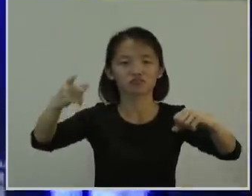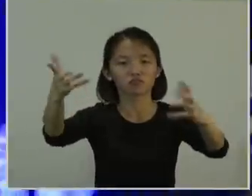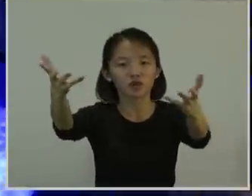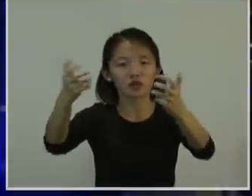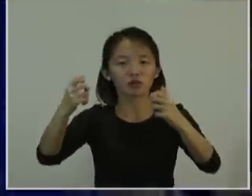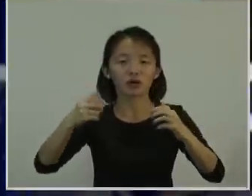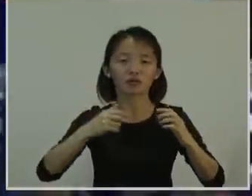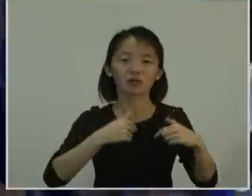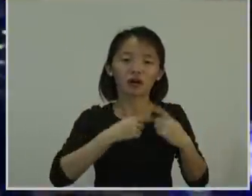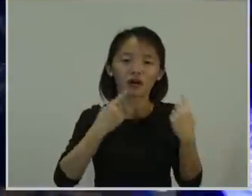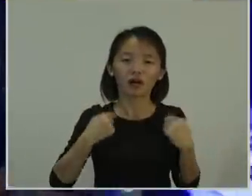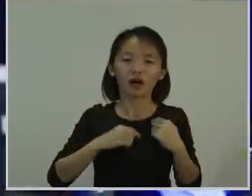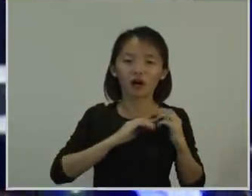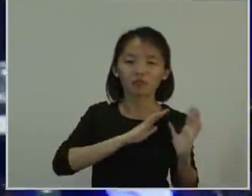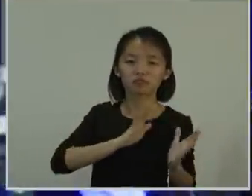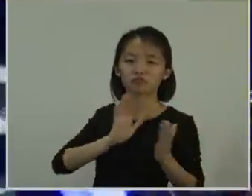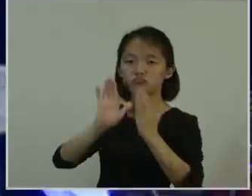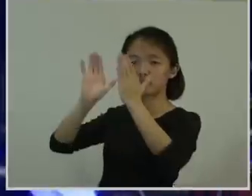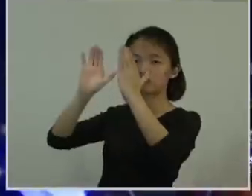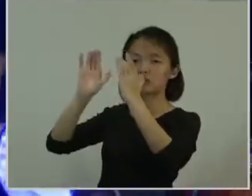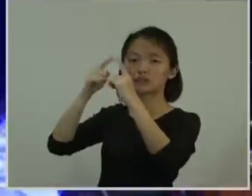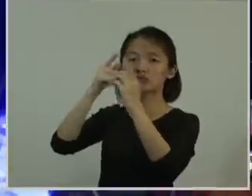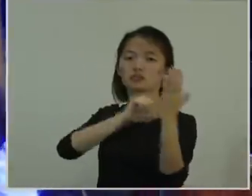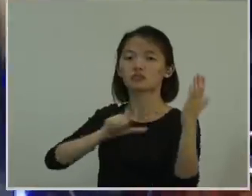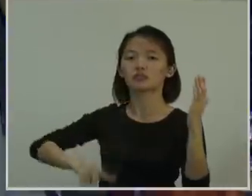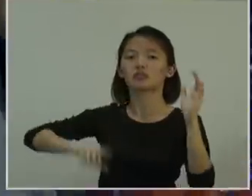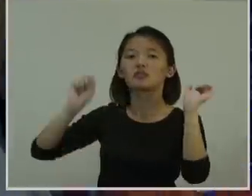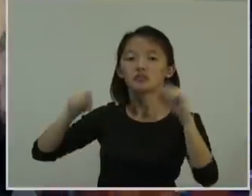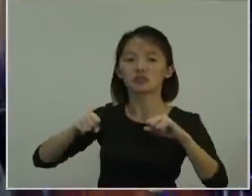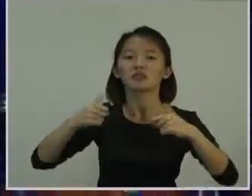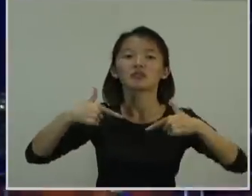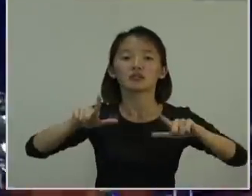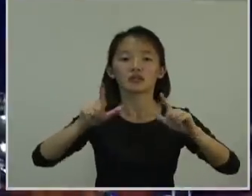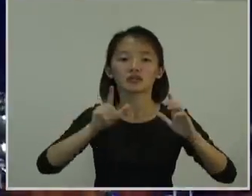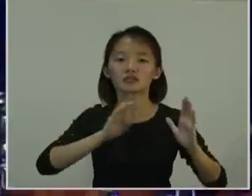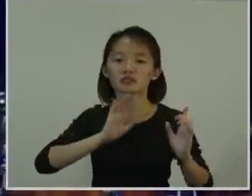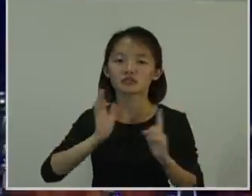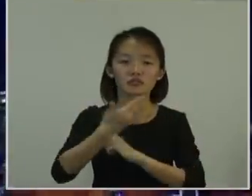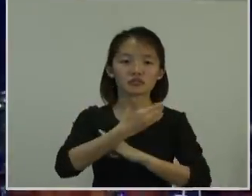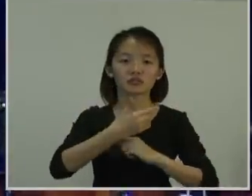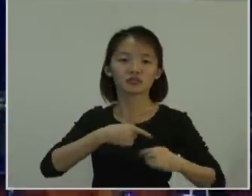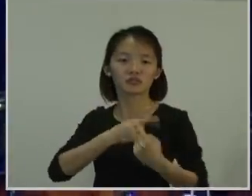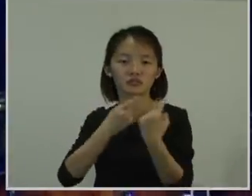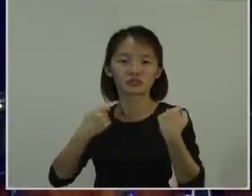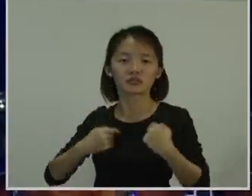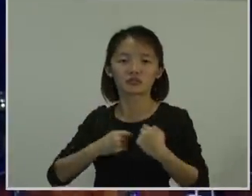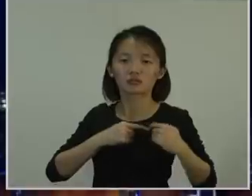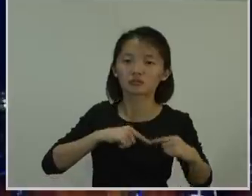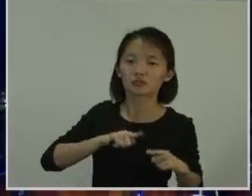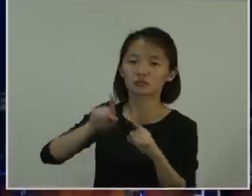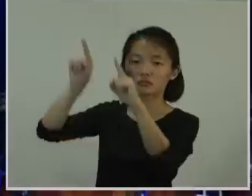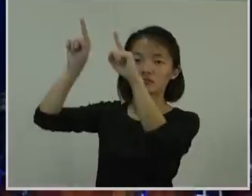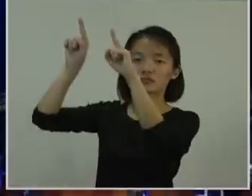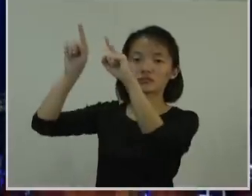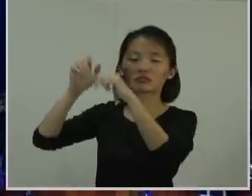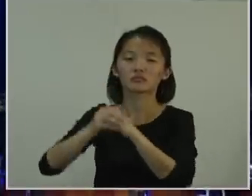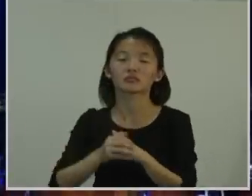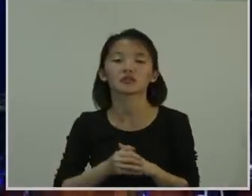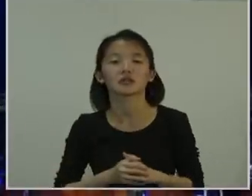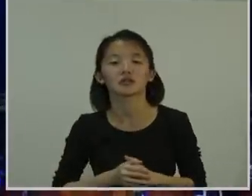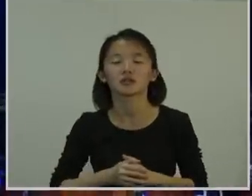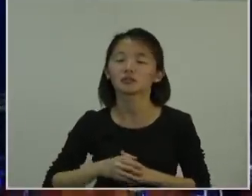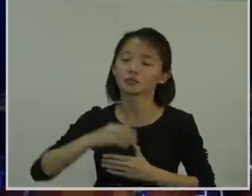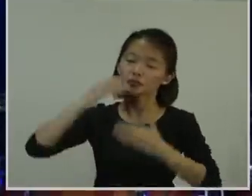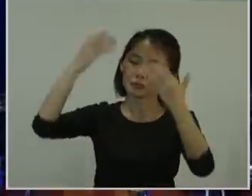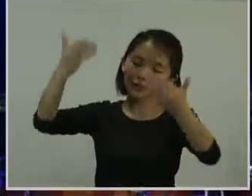your heart towards the Lord, let's just begin to turn our heart towards the great King who's in this place. Oh, we welcome you,